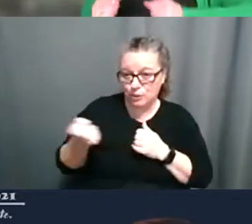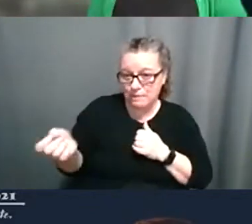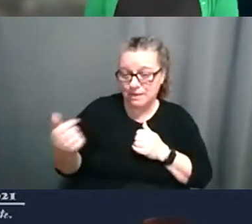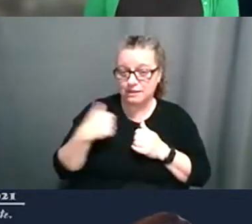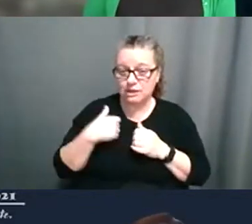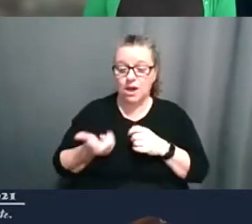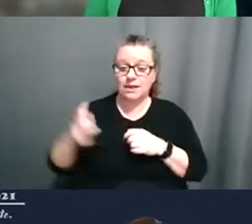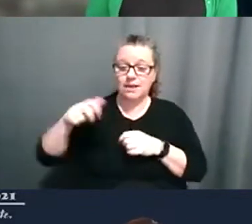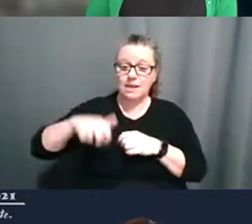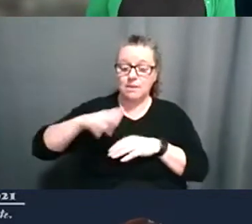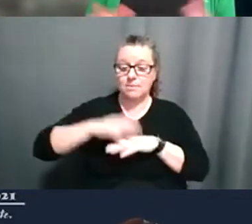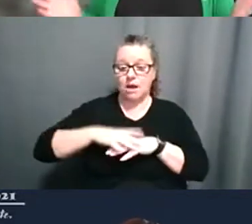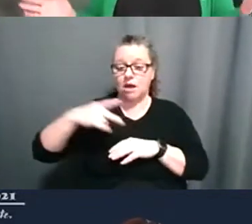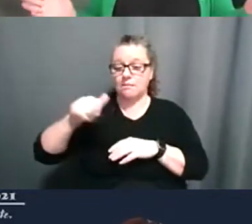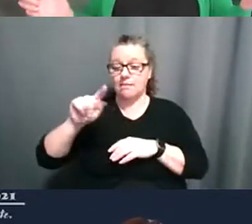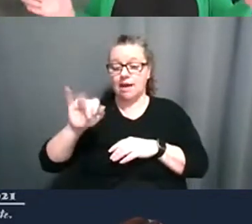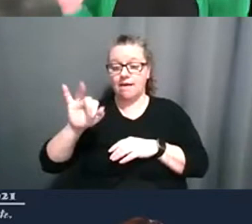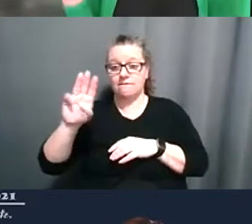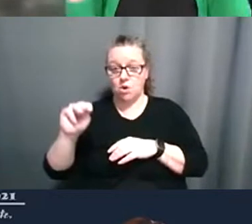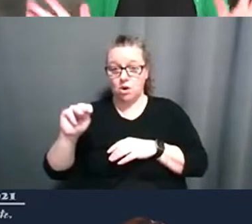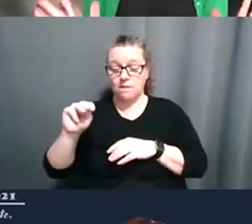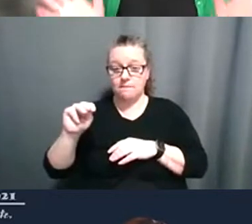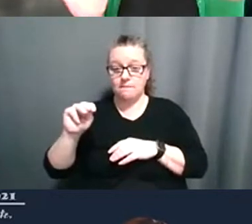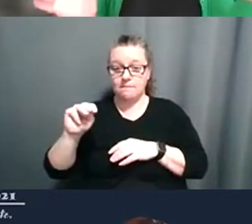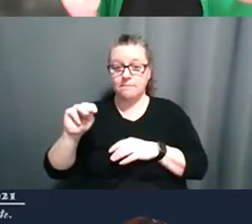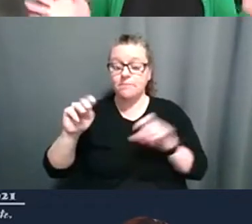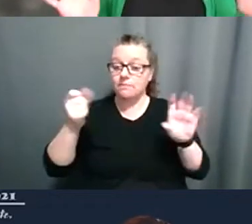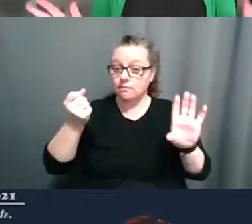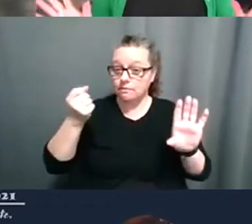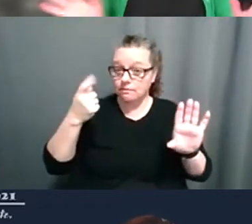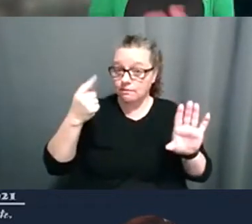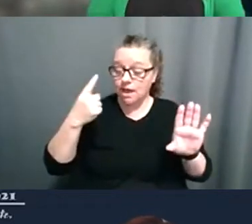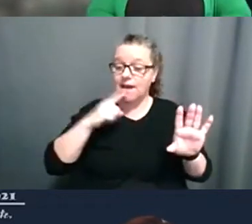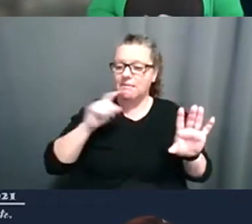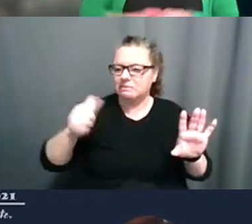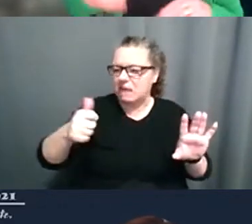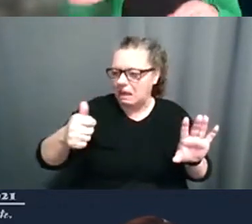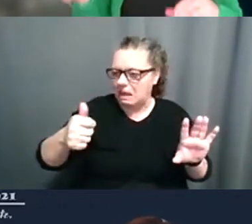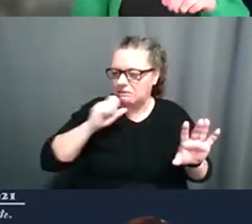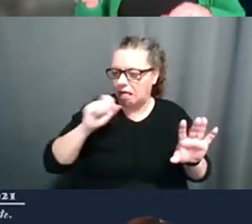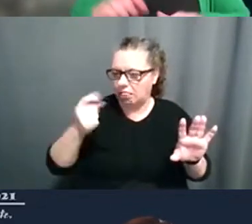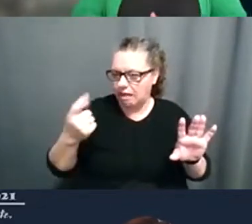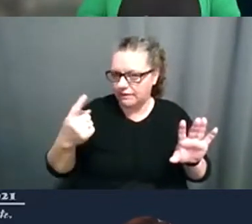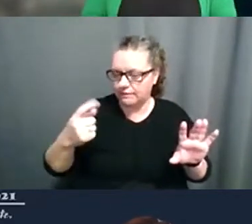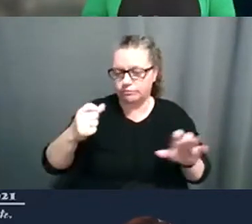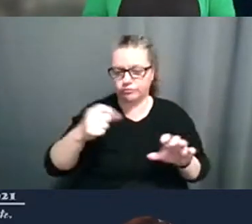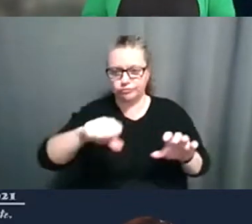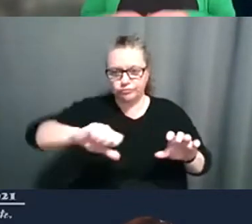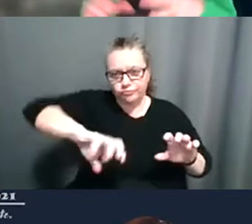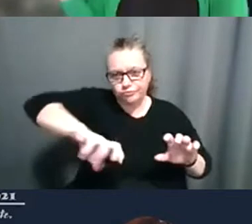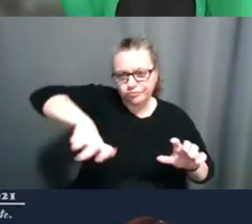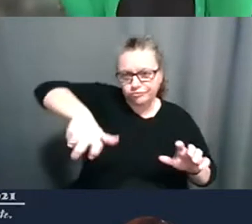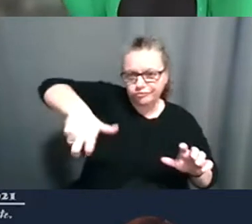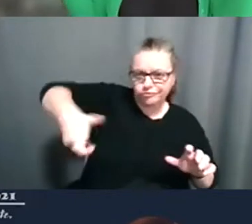up on the platform steps and, well, I'm around 10 or 11. I turn the knob as far as I could,